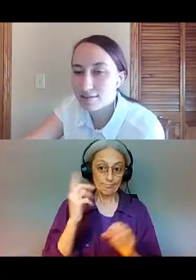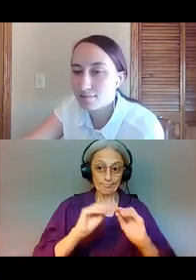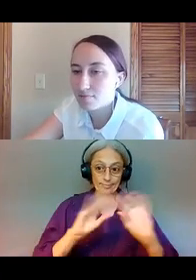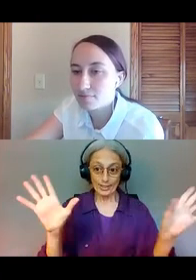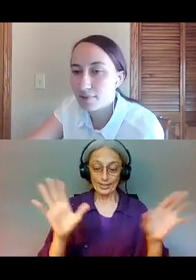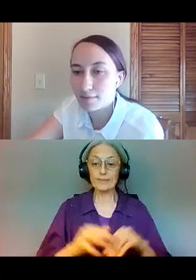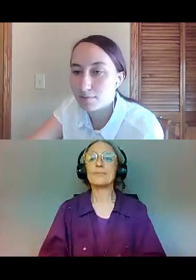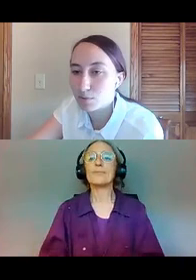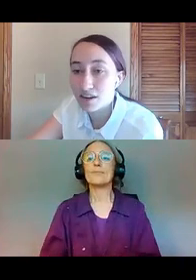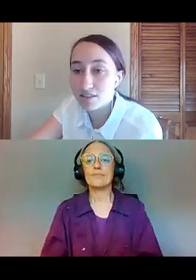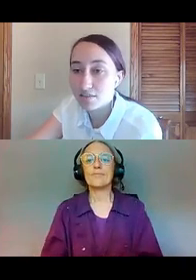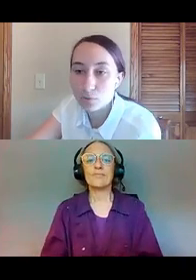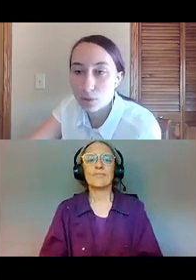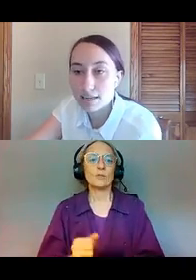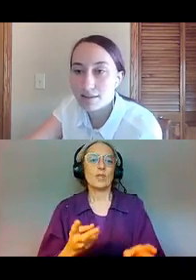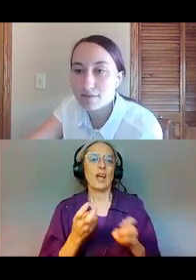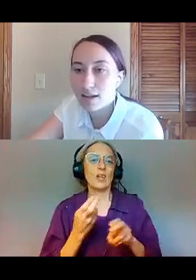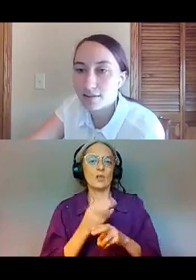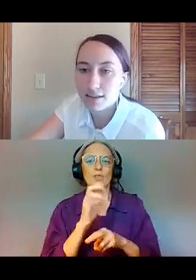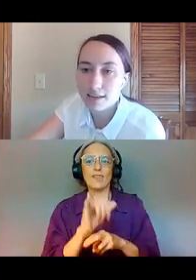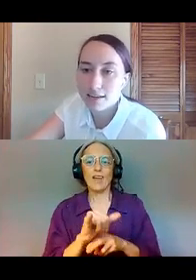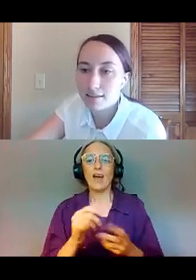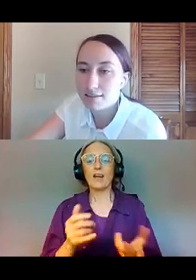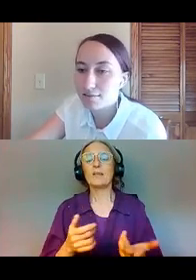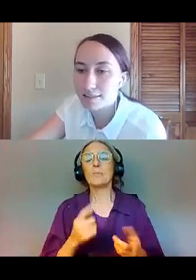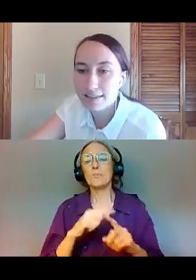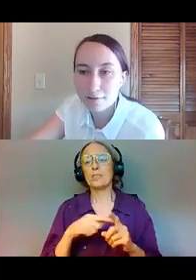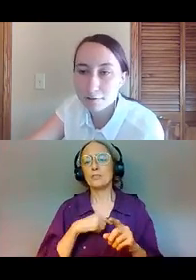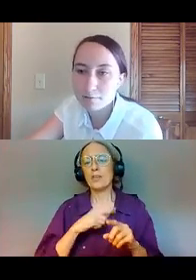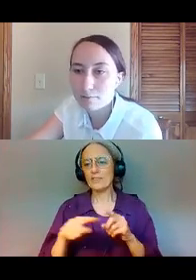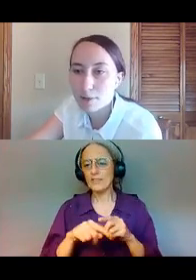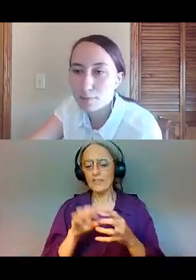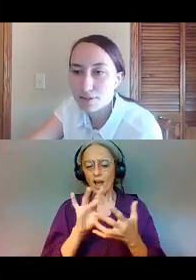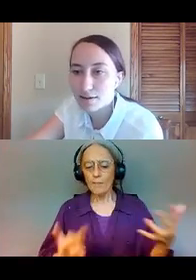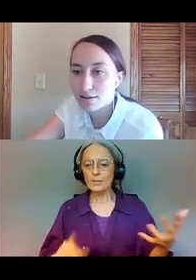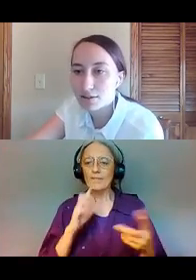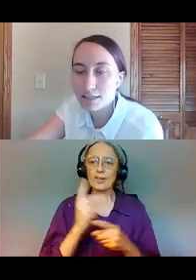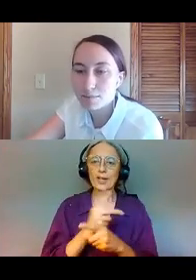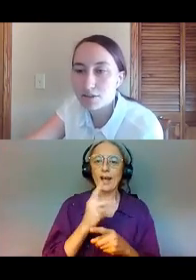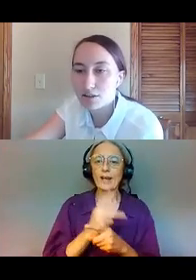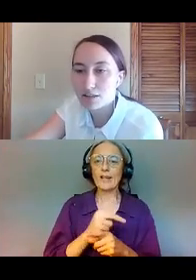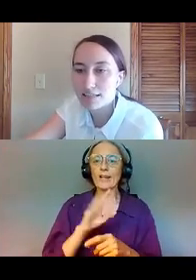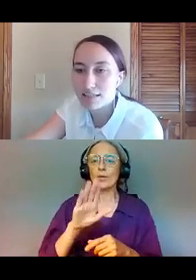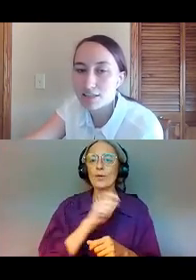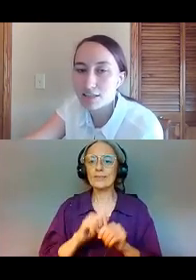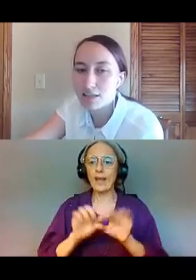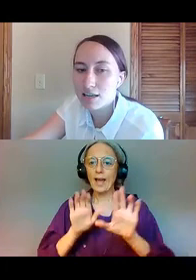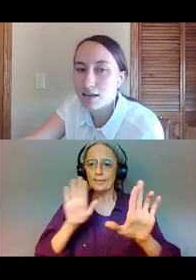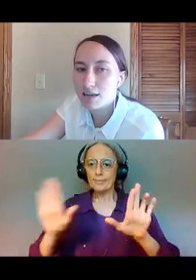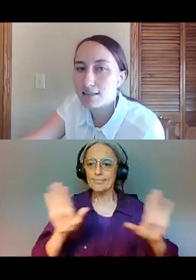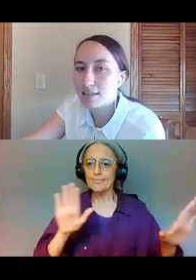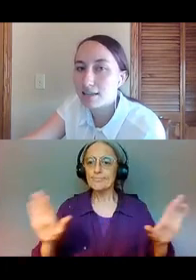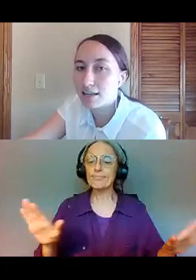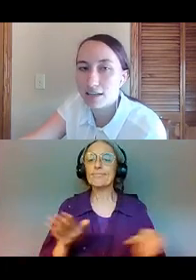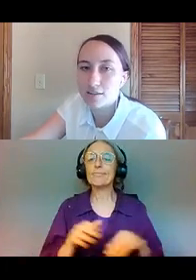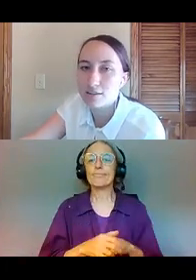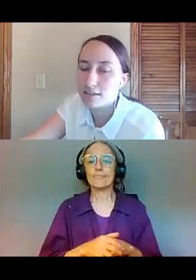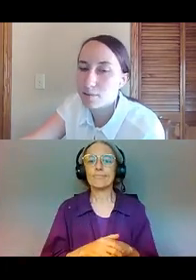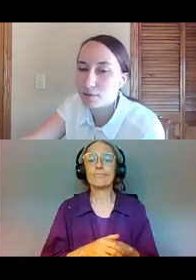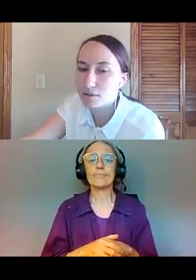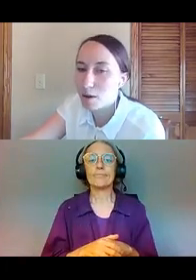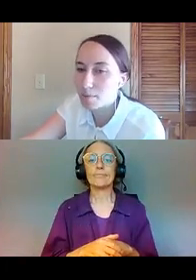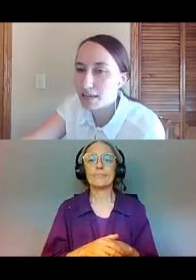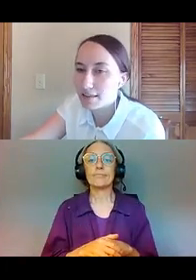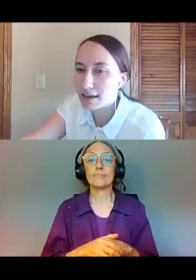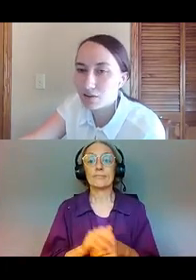when when you have different ways of calculating different staff members on your team and your organization. The calculator is